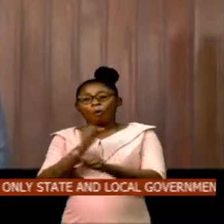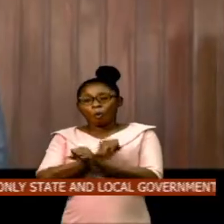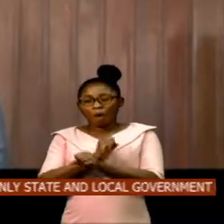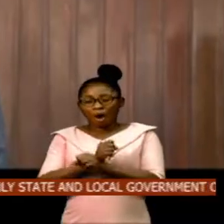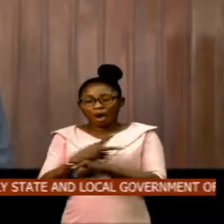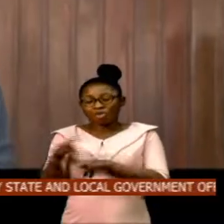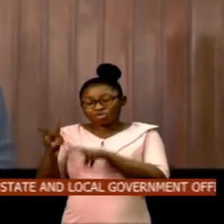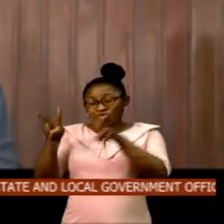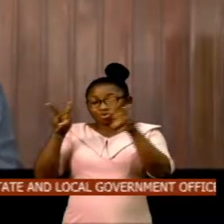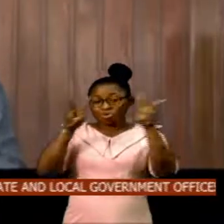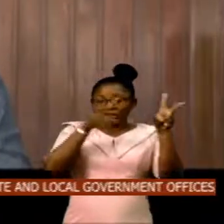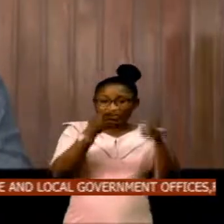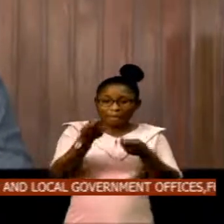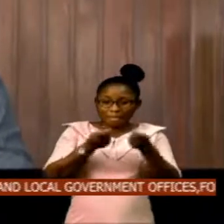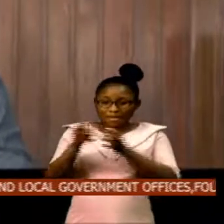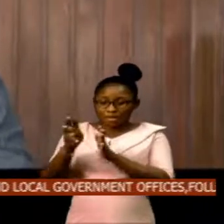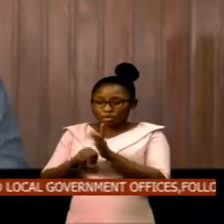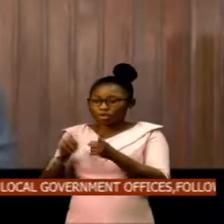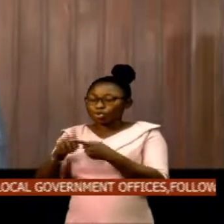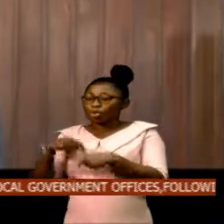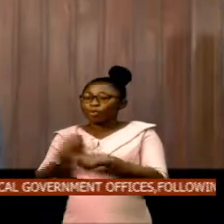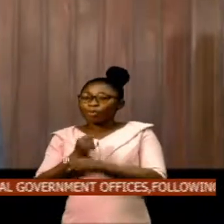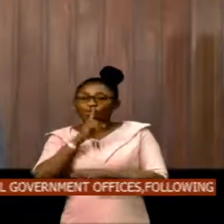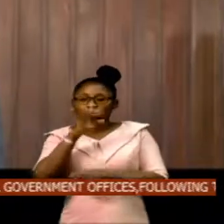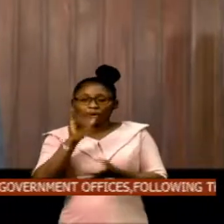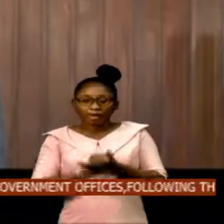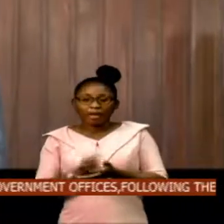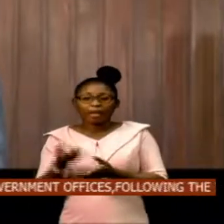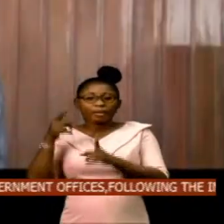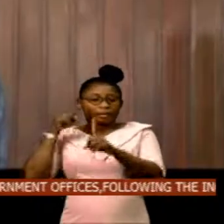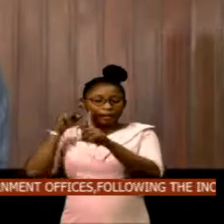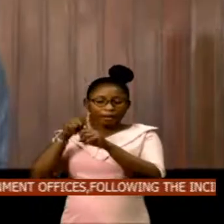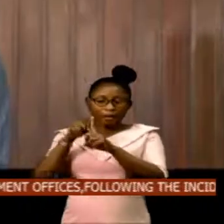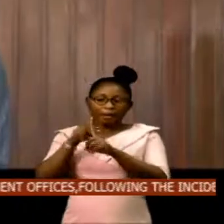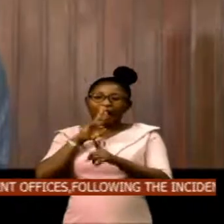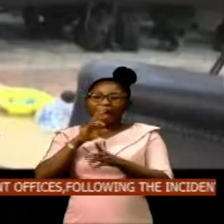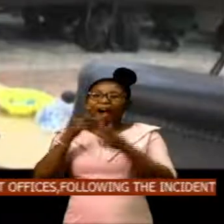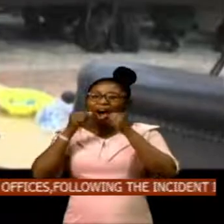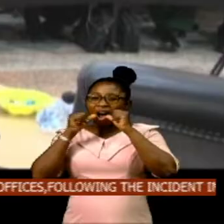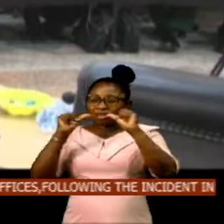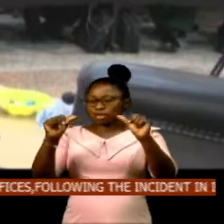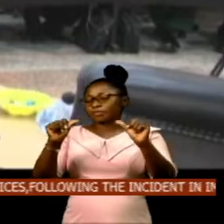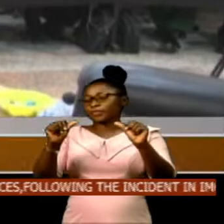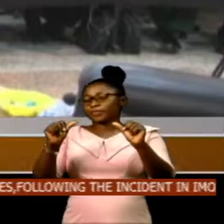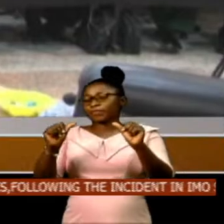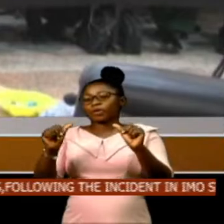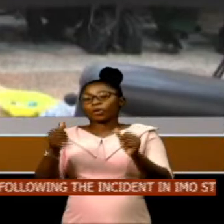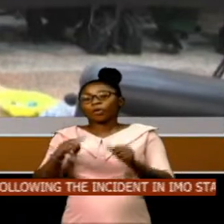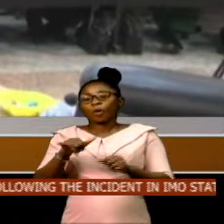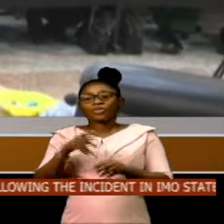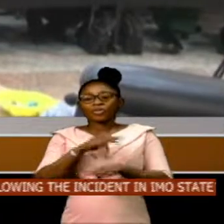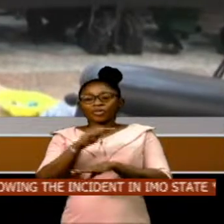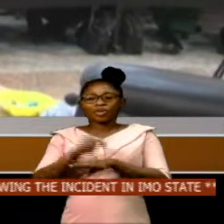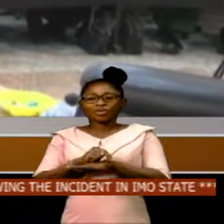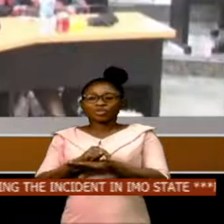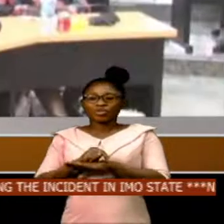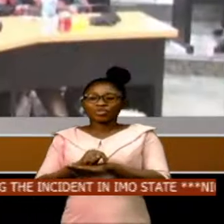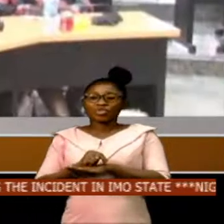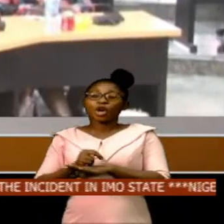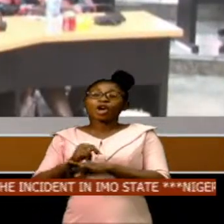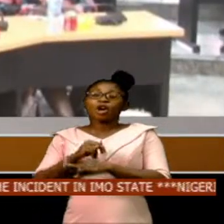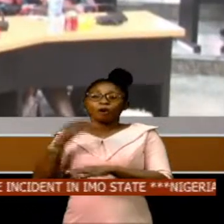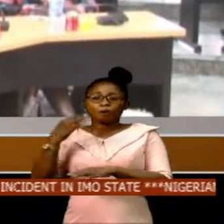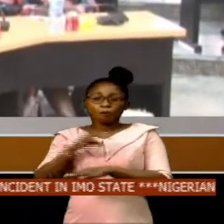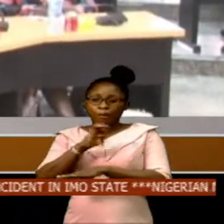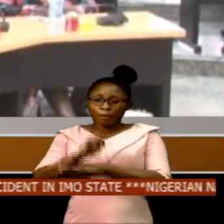operation, and supervising the management to ensure that targets are achieved. While the National Directorate of Employment